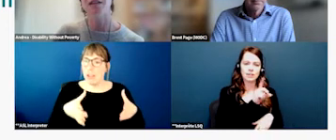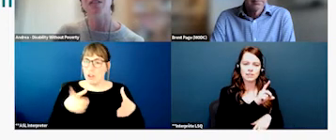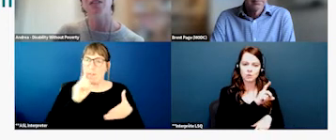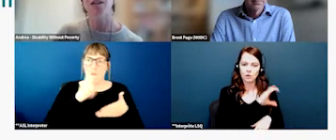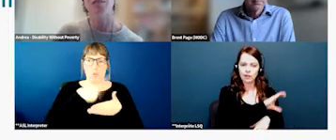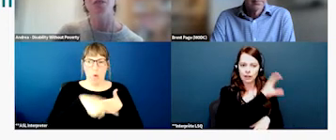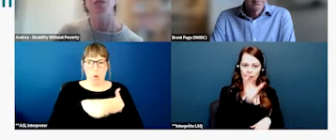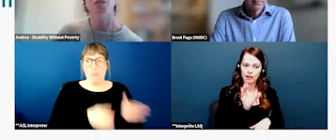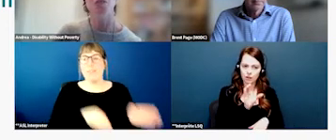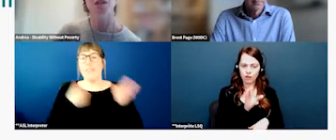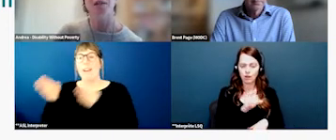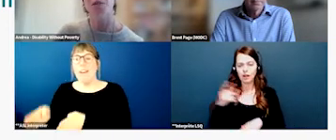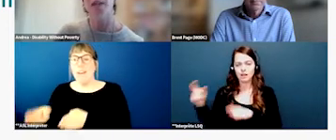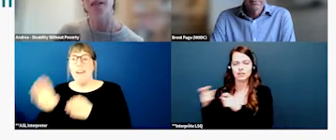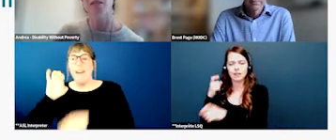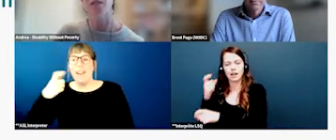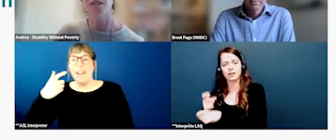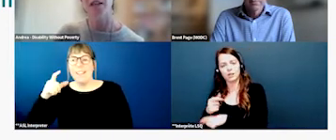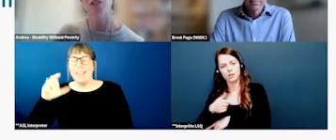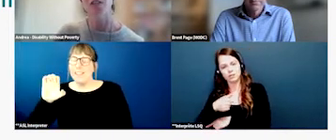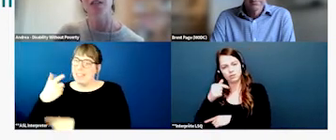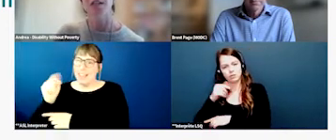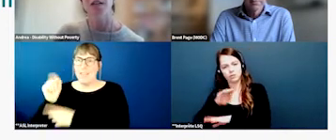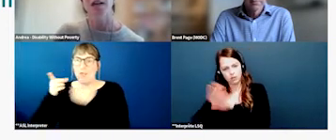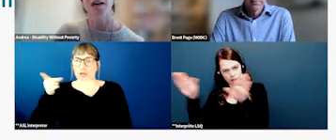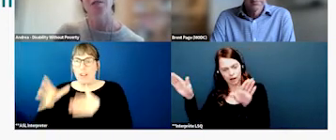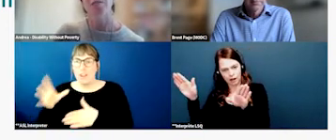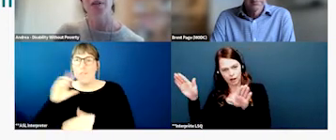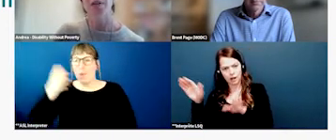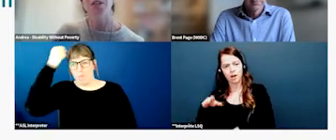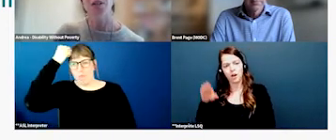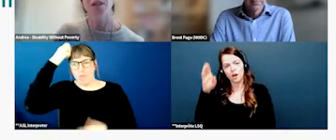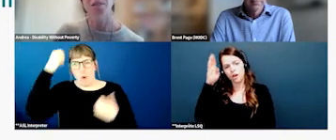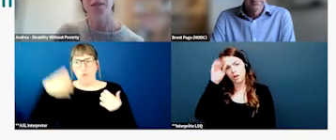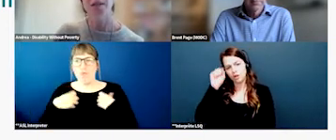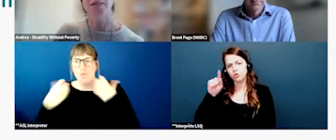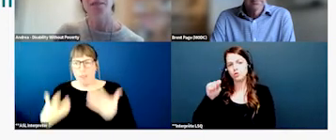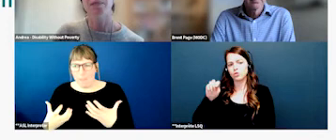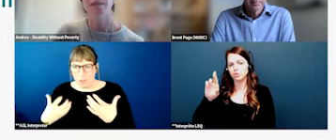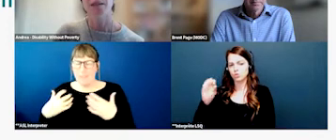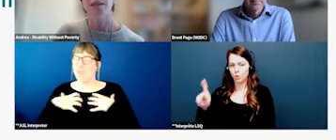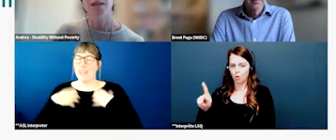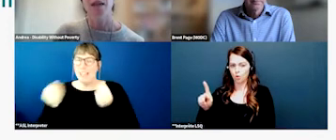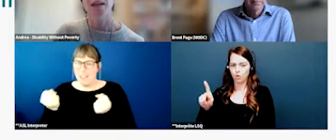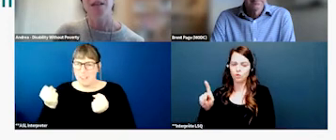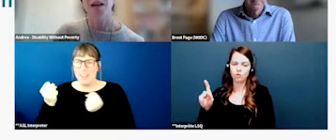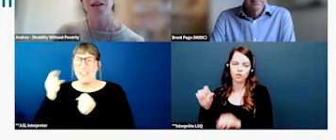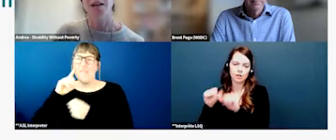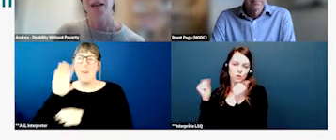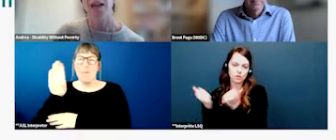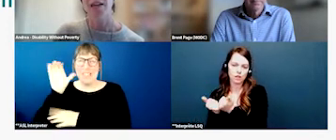Executive Director of the Stroke Recovery Association of British Columbia,